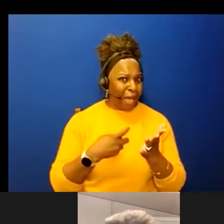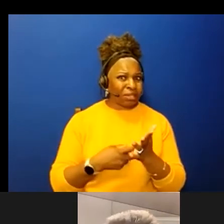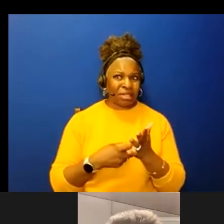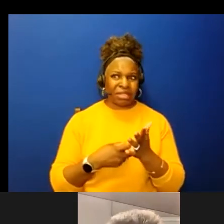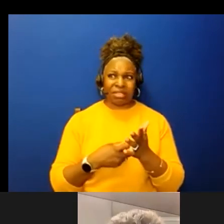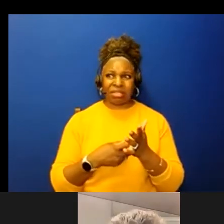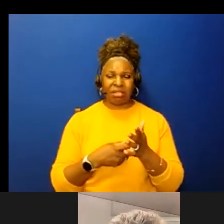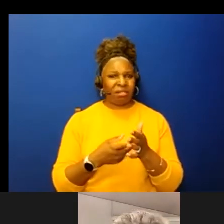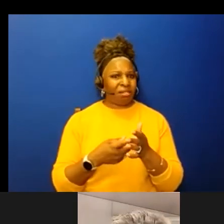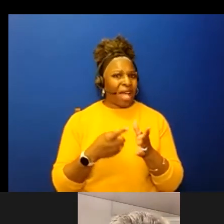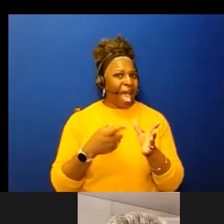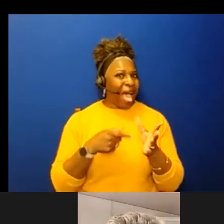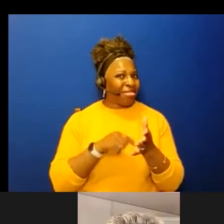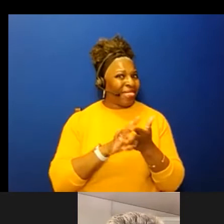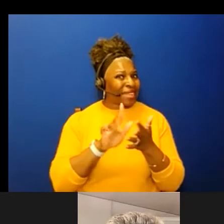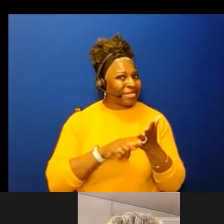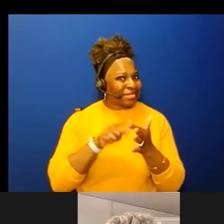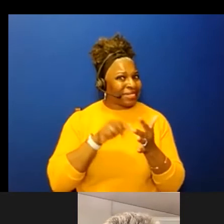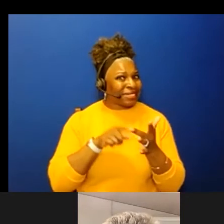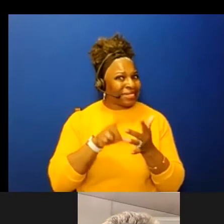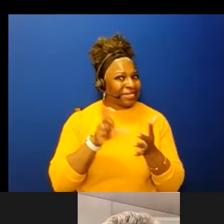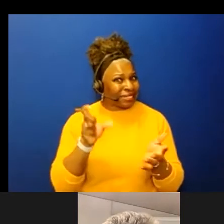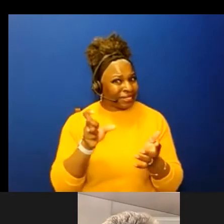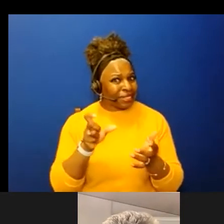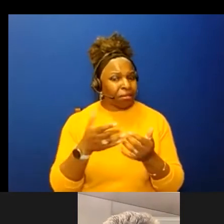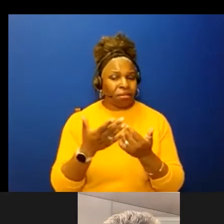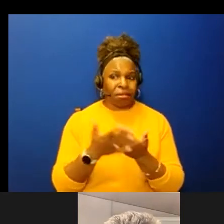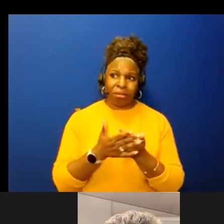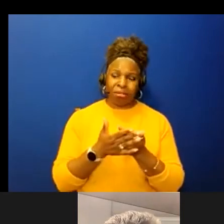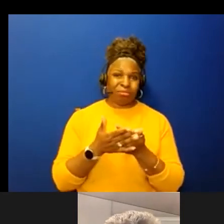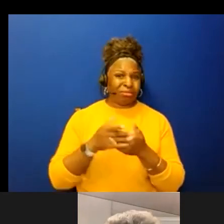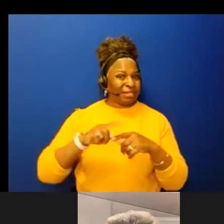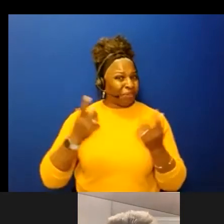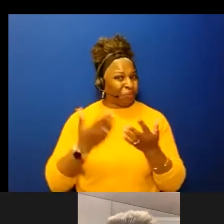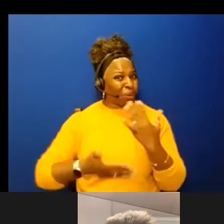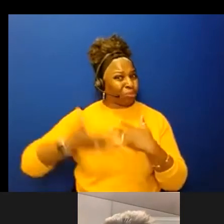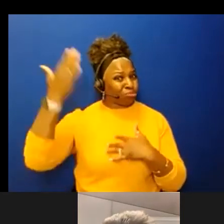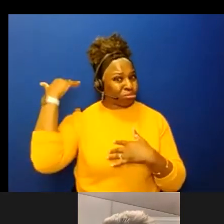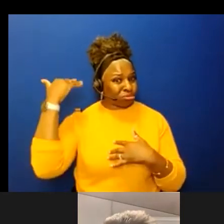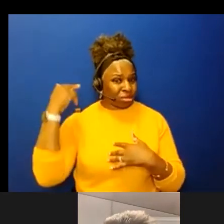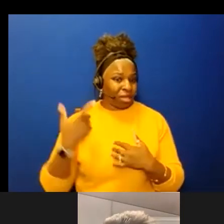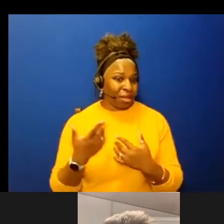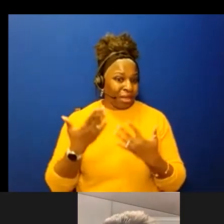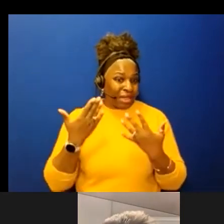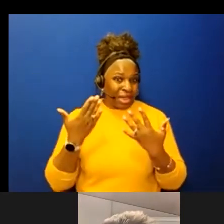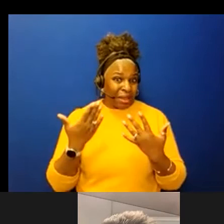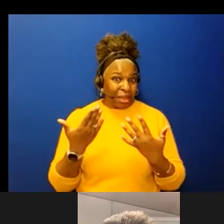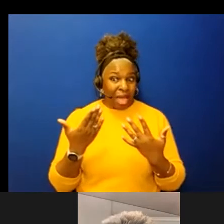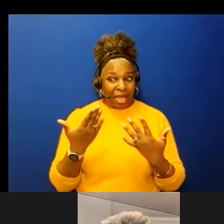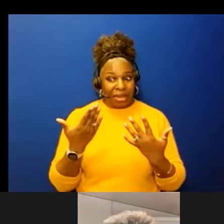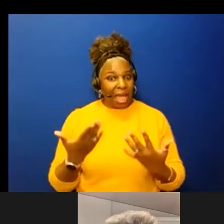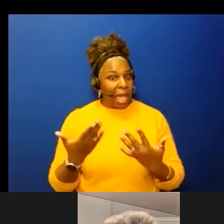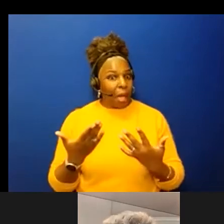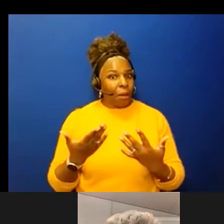even though that was only probably 15 years later, it was very different. Kids wanted to do hip hop dance, or they wanted to